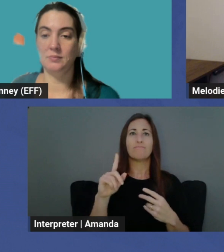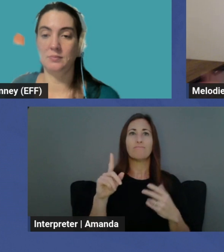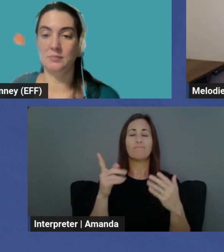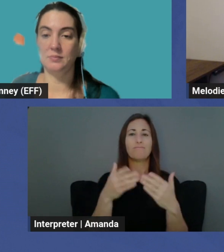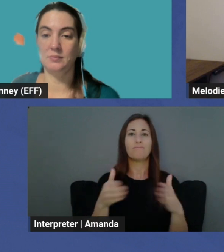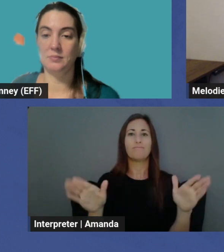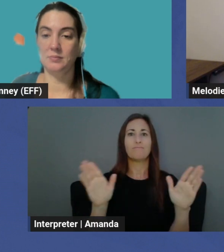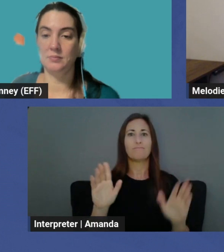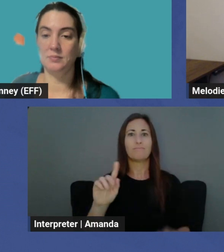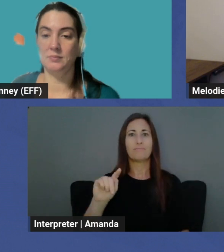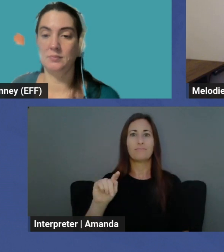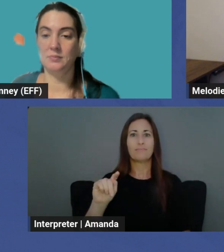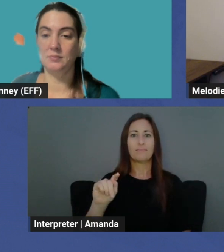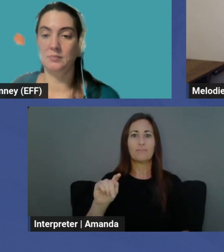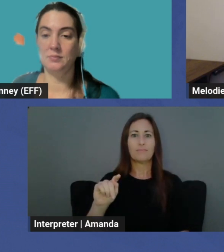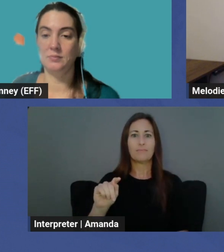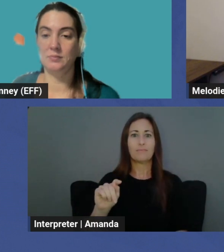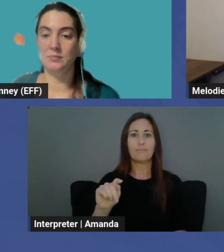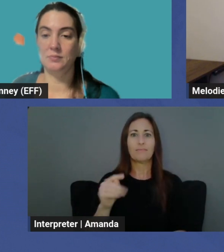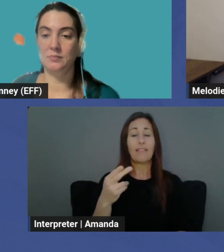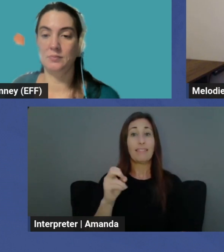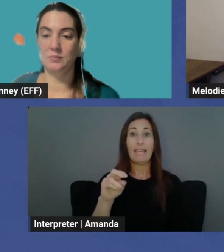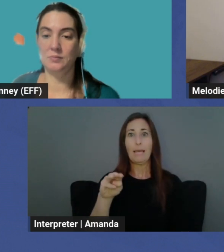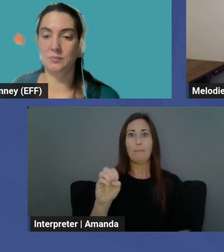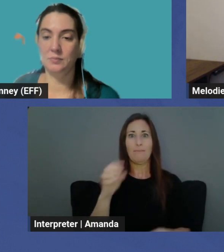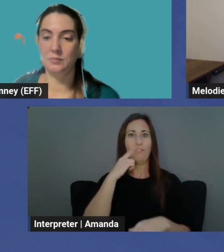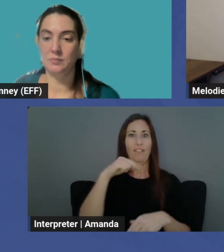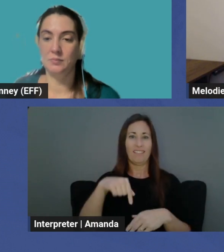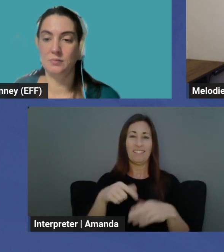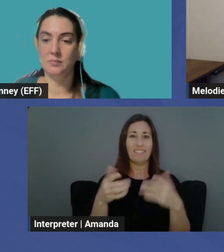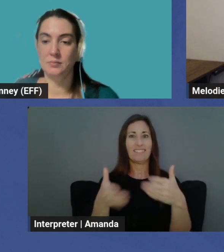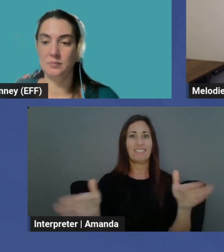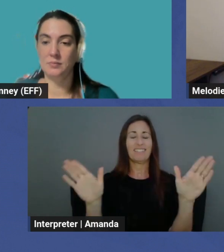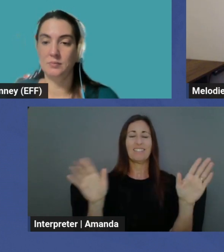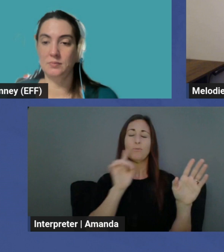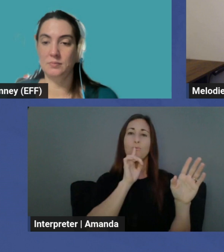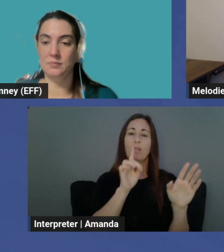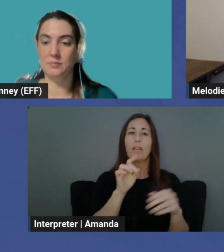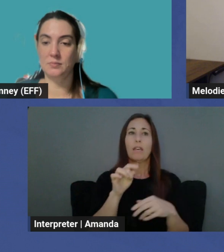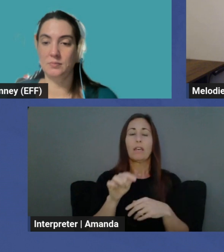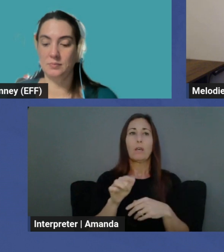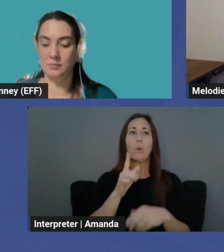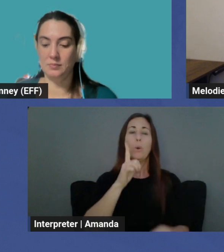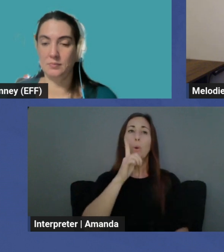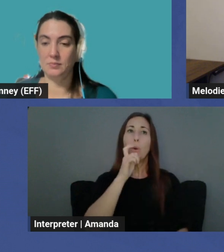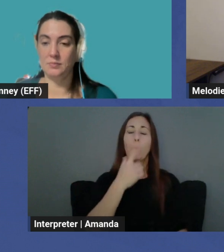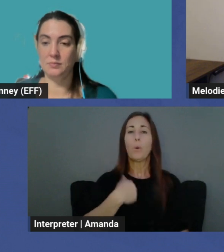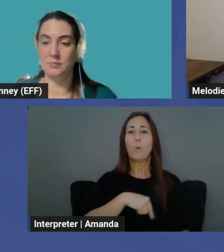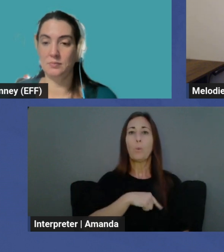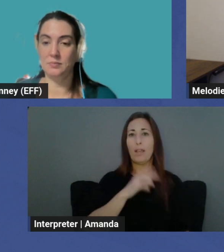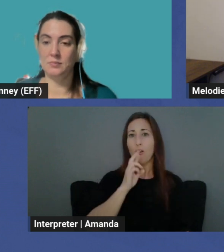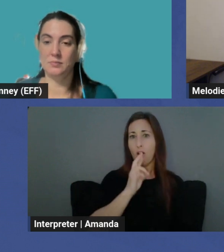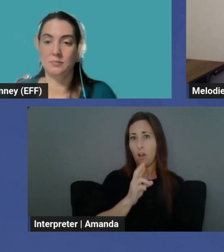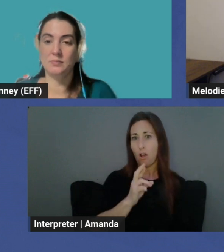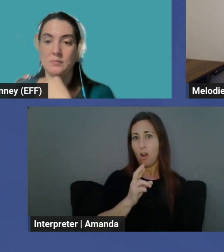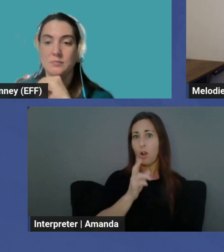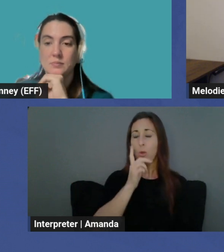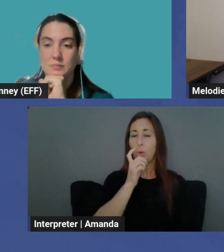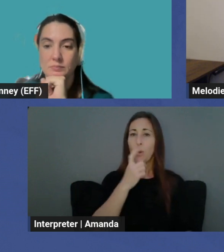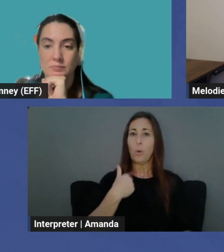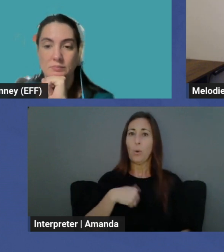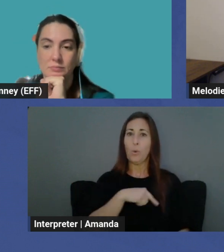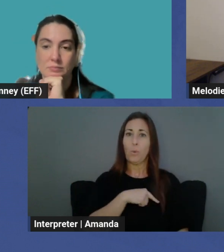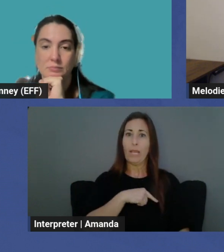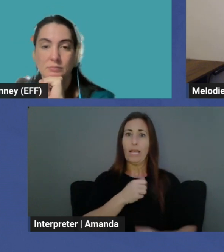of the larger pieces of this is like who we are and who we express ourselves to be,